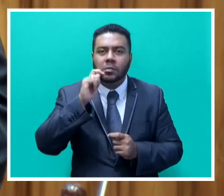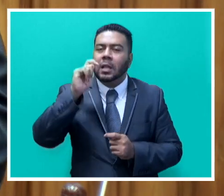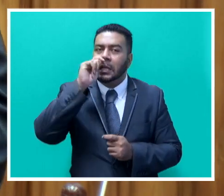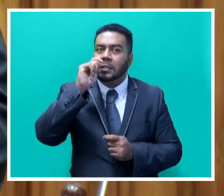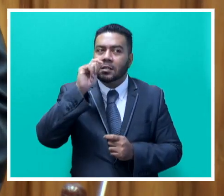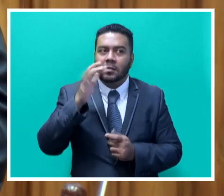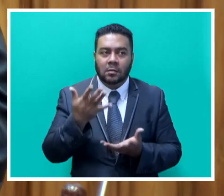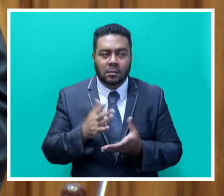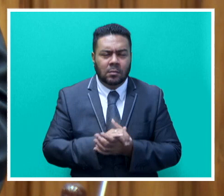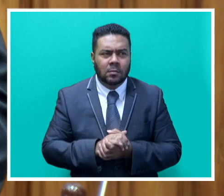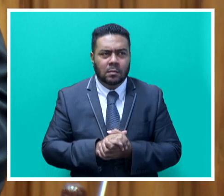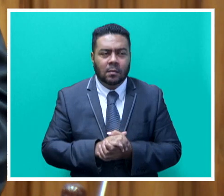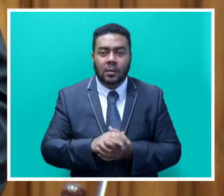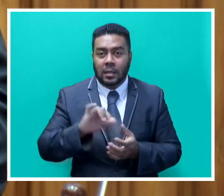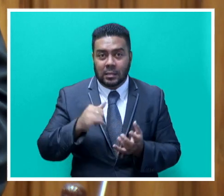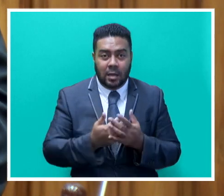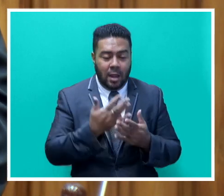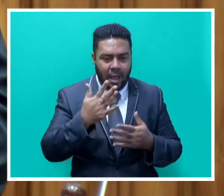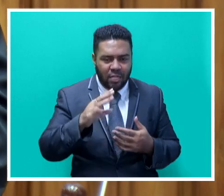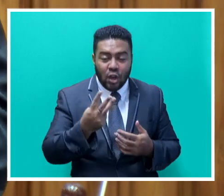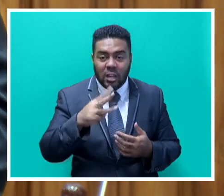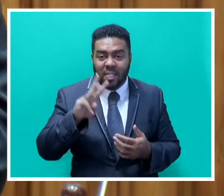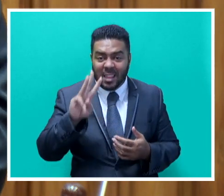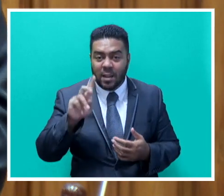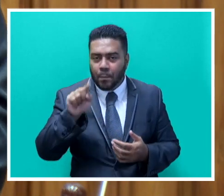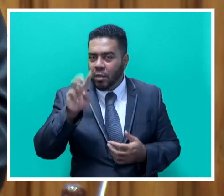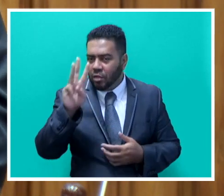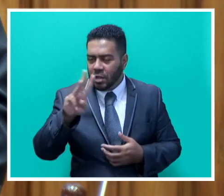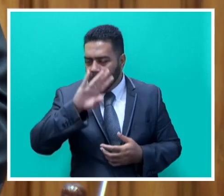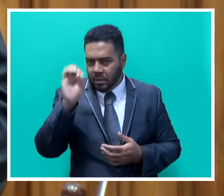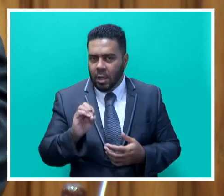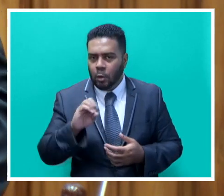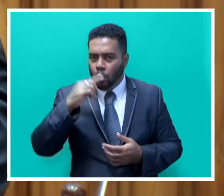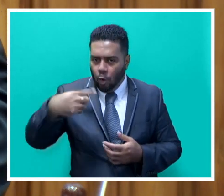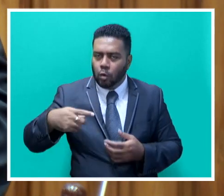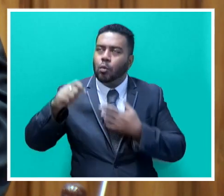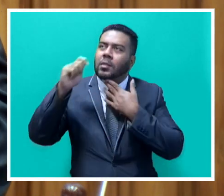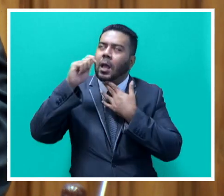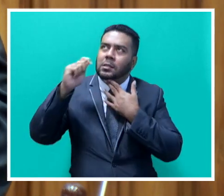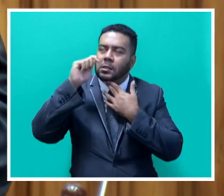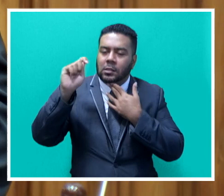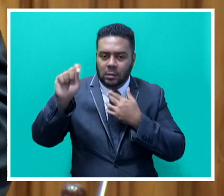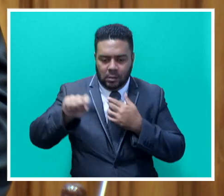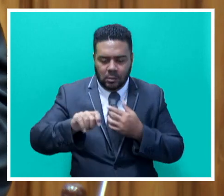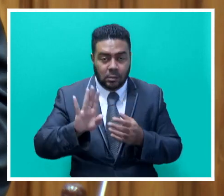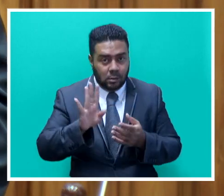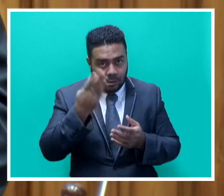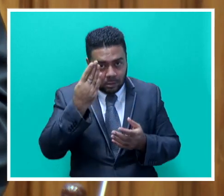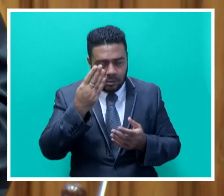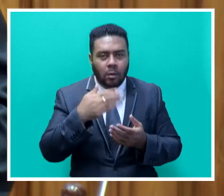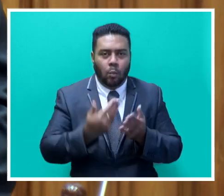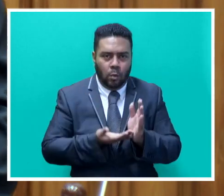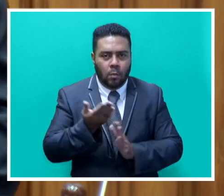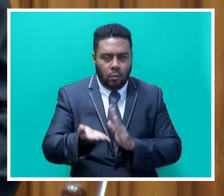positivity rate on a 7-day moving average is 33.3%, with a daily around about 2%